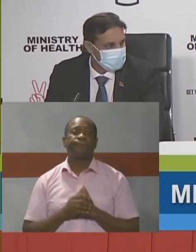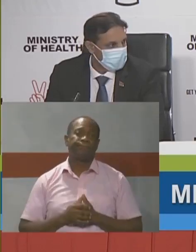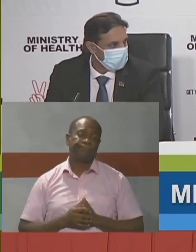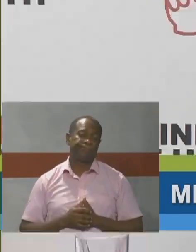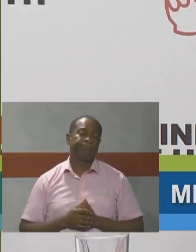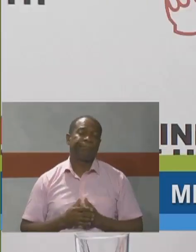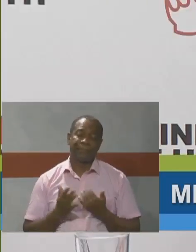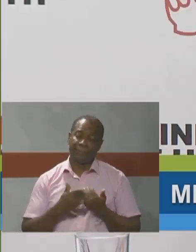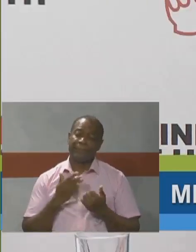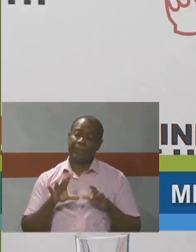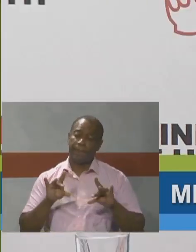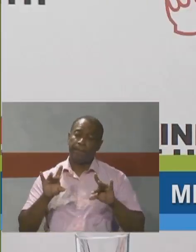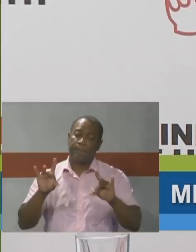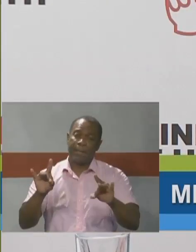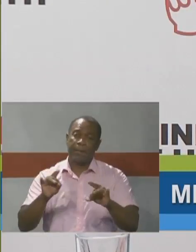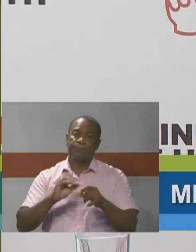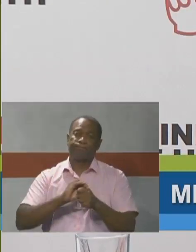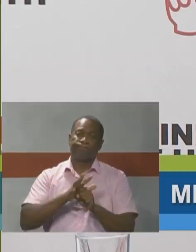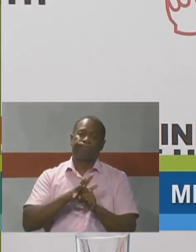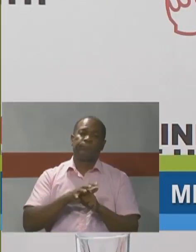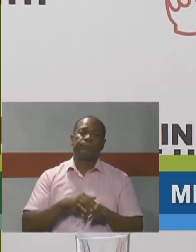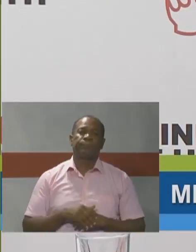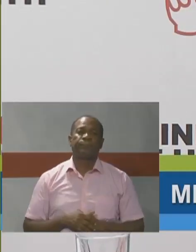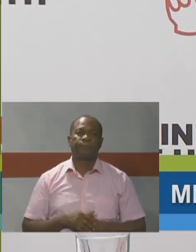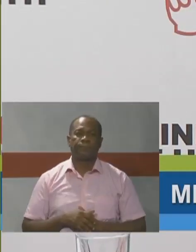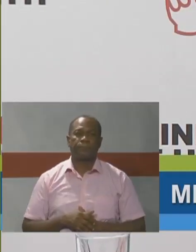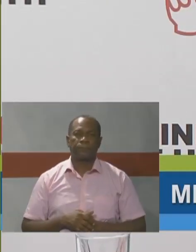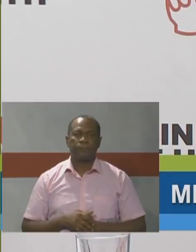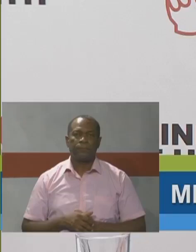because this headline,